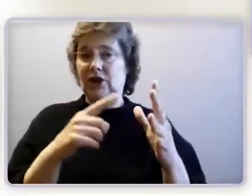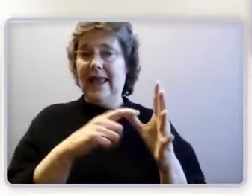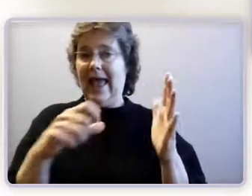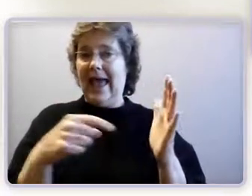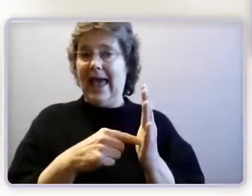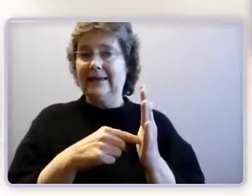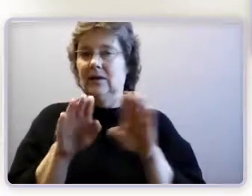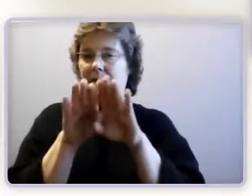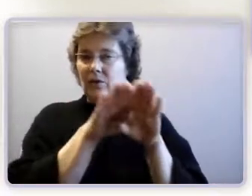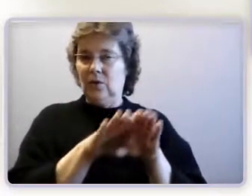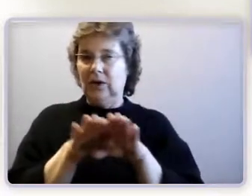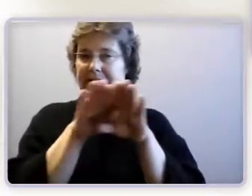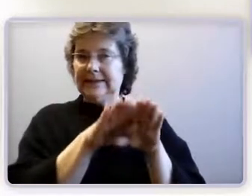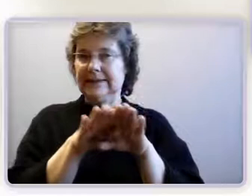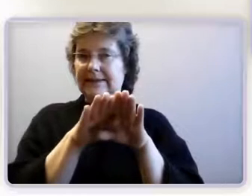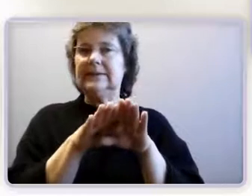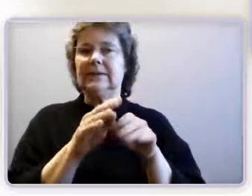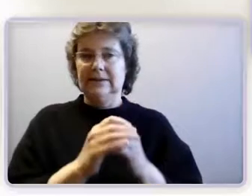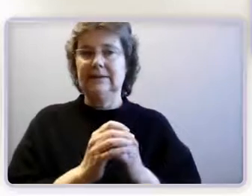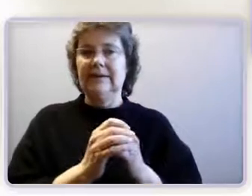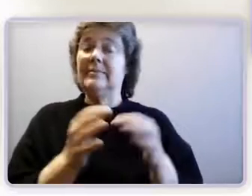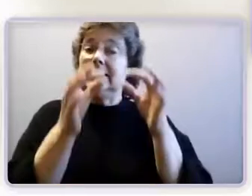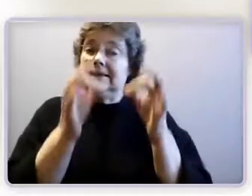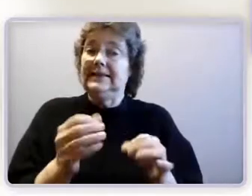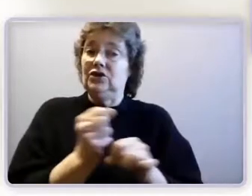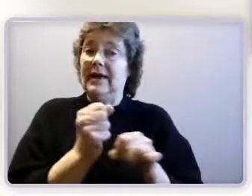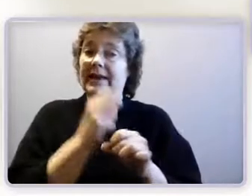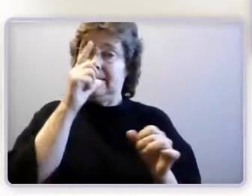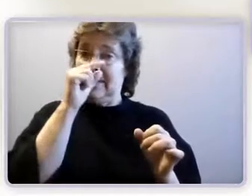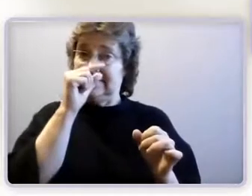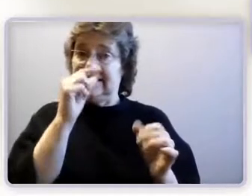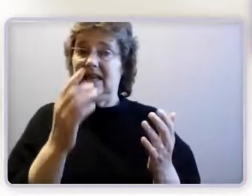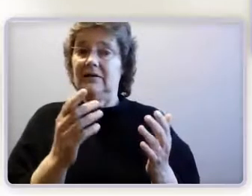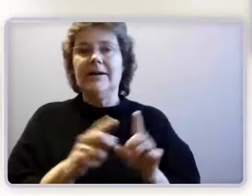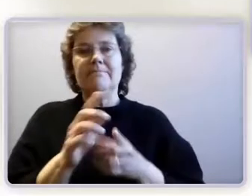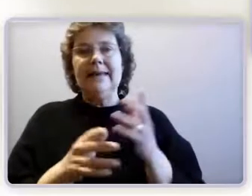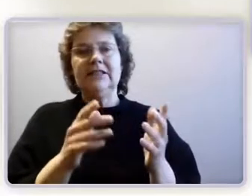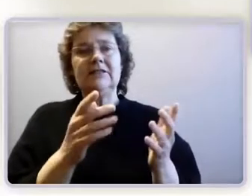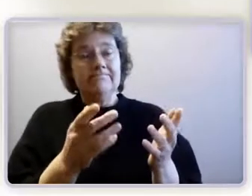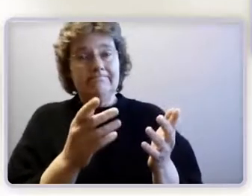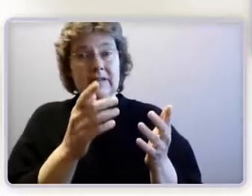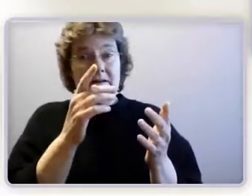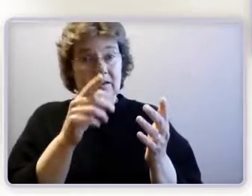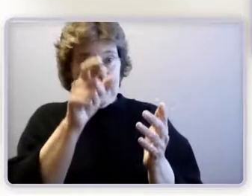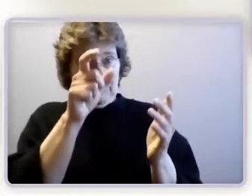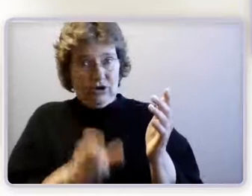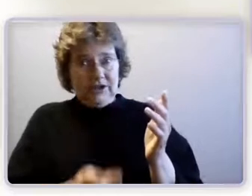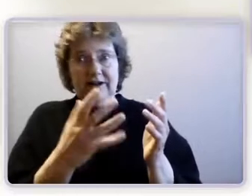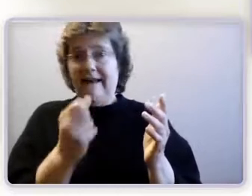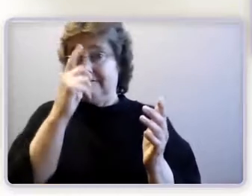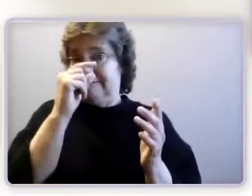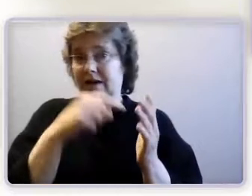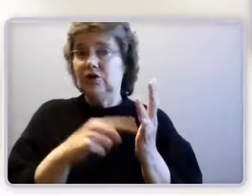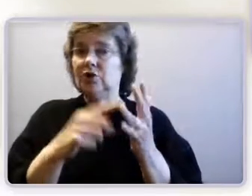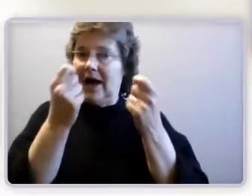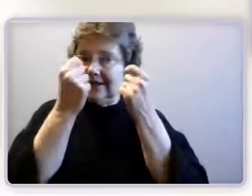basically, decision-making capacity is the ability for a person to understand information, to be able to hold and retain that